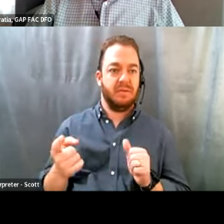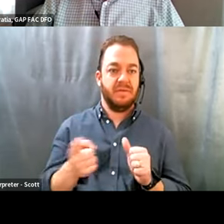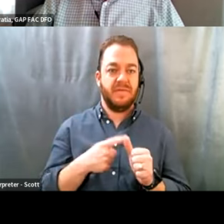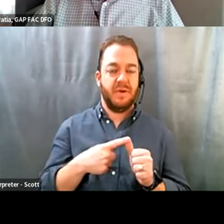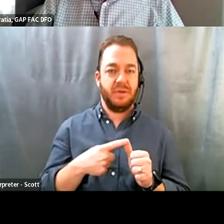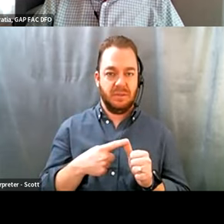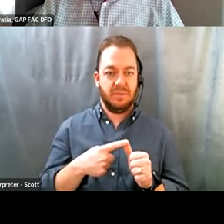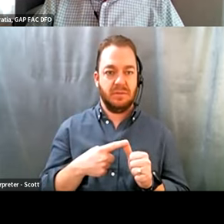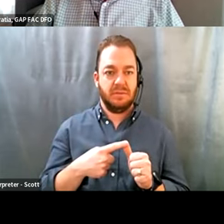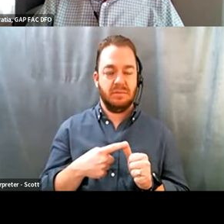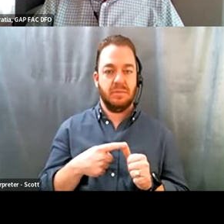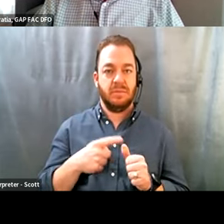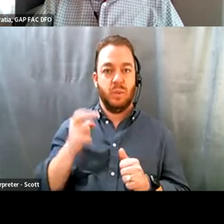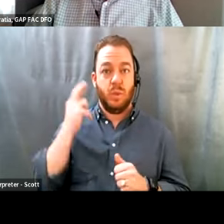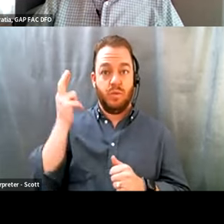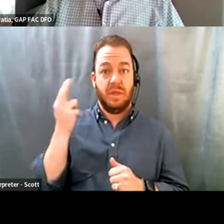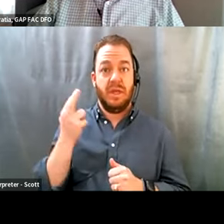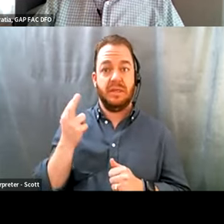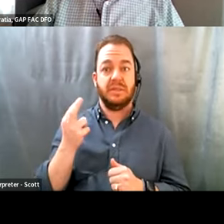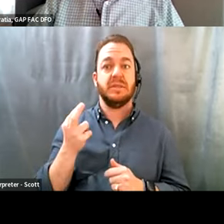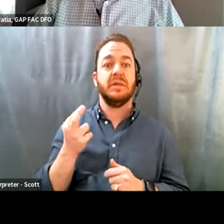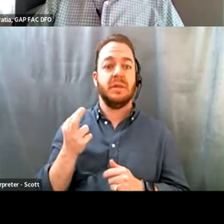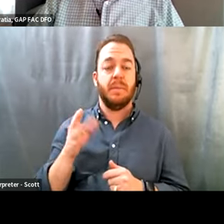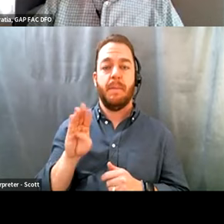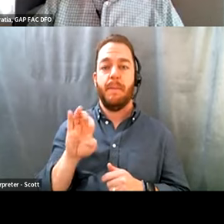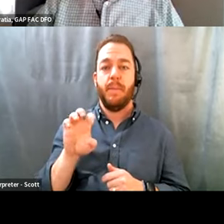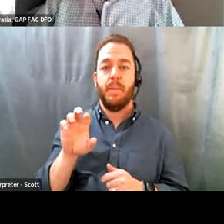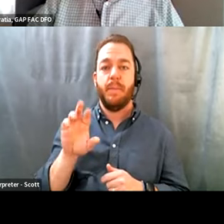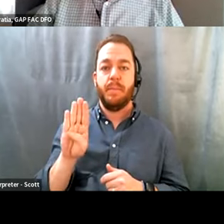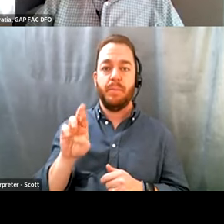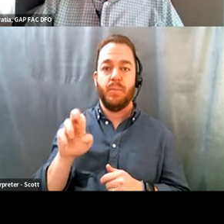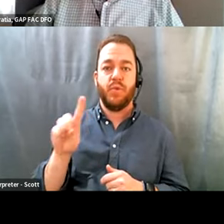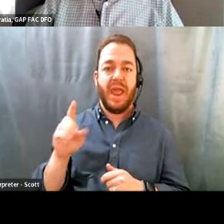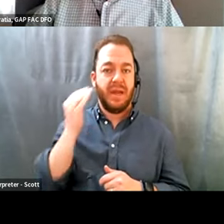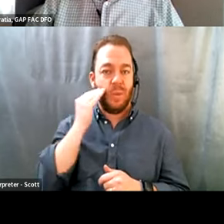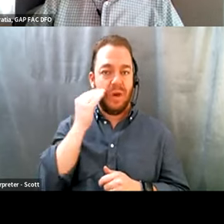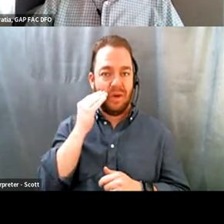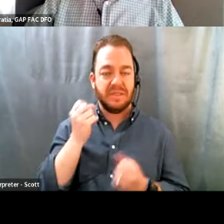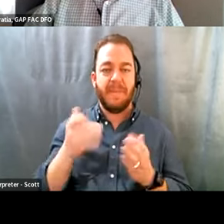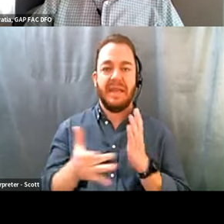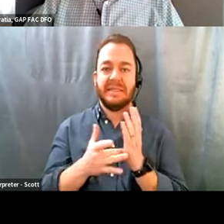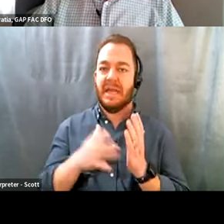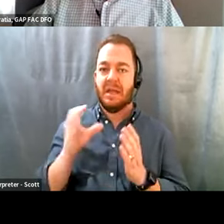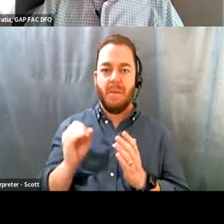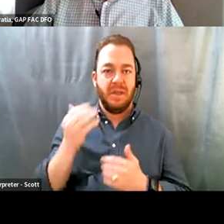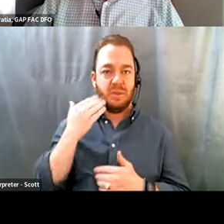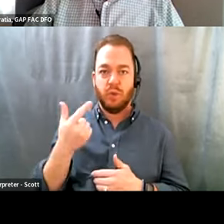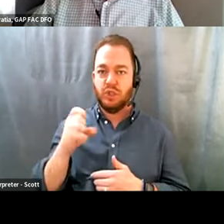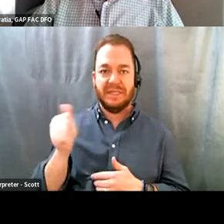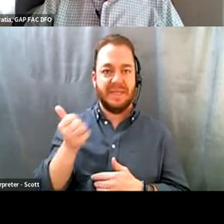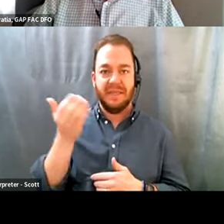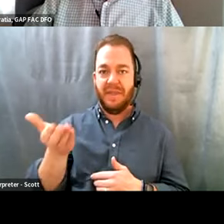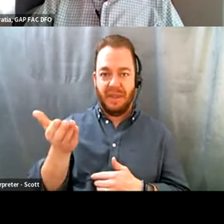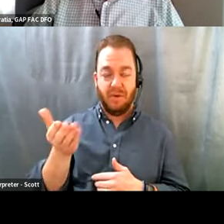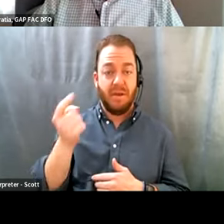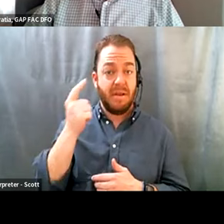probably would be realized is brand awareness. I think a lot of tech companies don't even know the GSA exists. And if